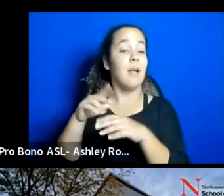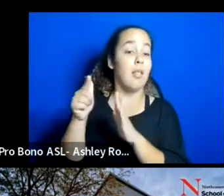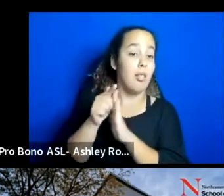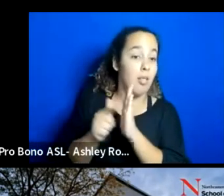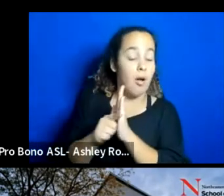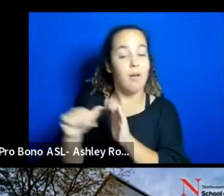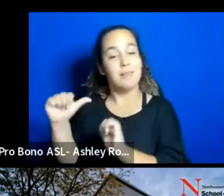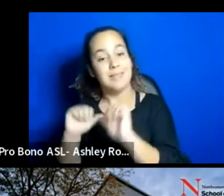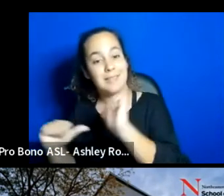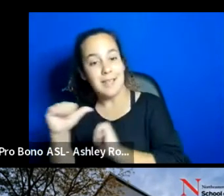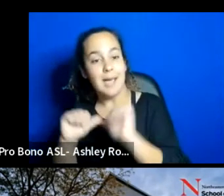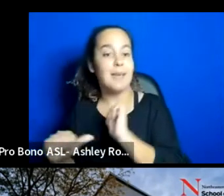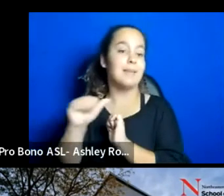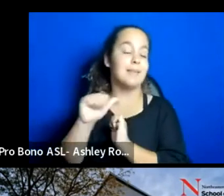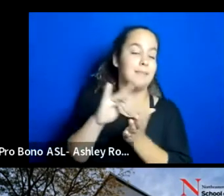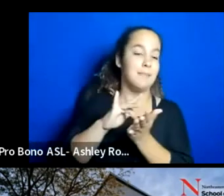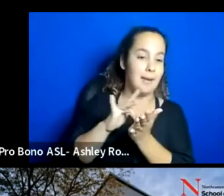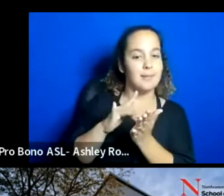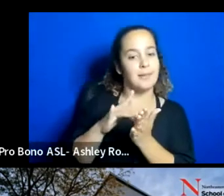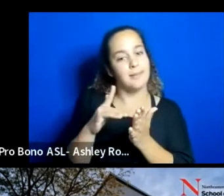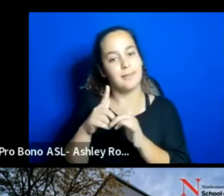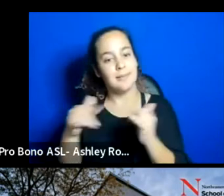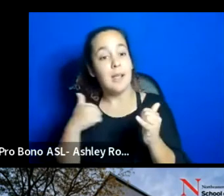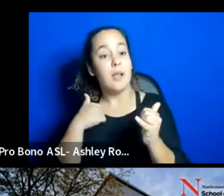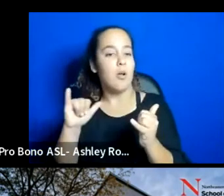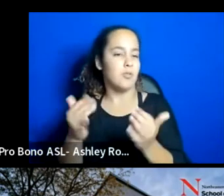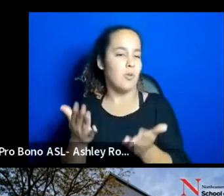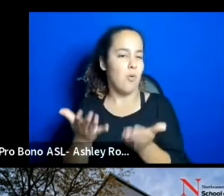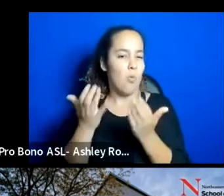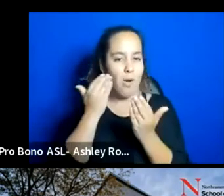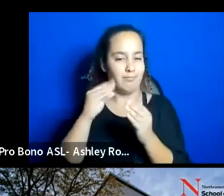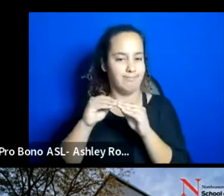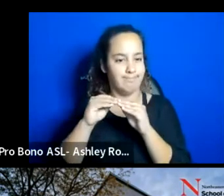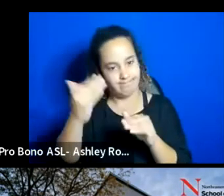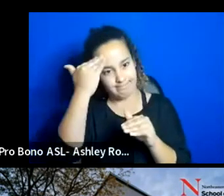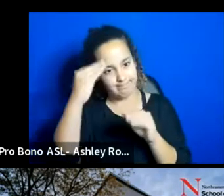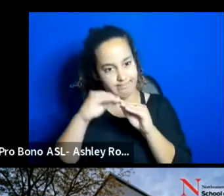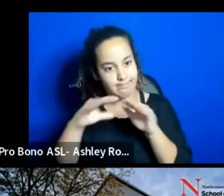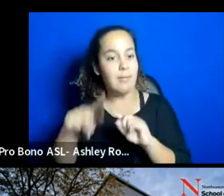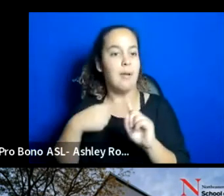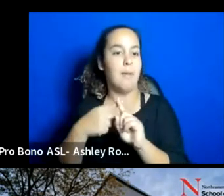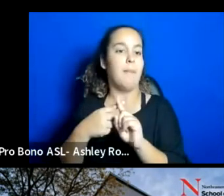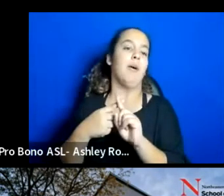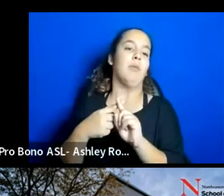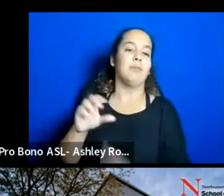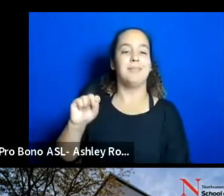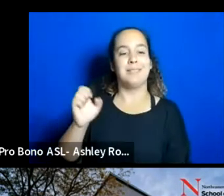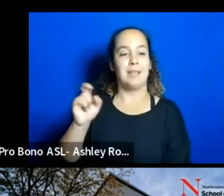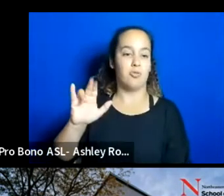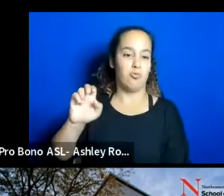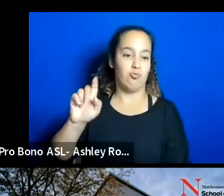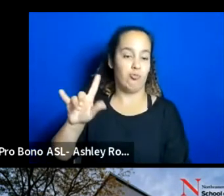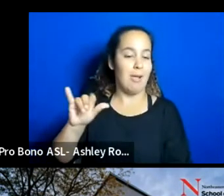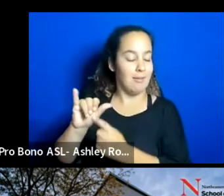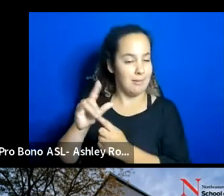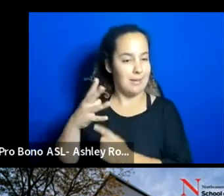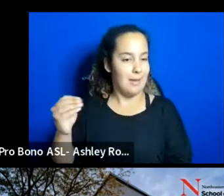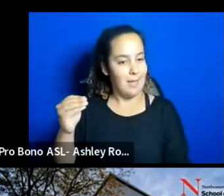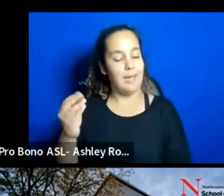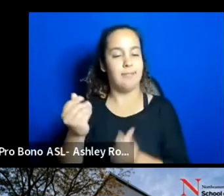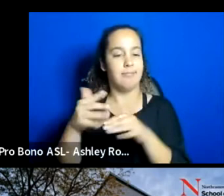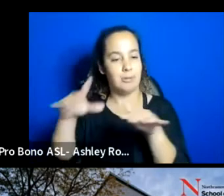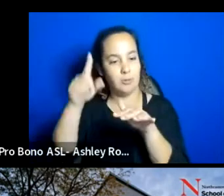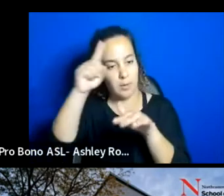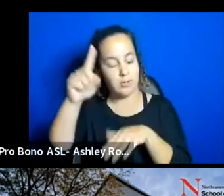technology, with particular attention to race, gender, sexuality, and questions of property and intellectual property. Her first book